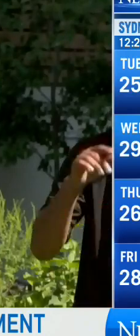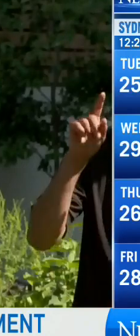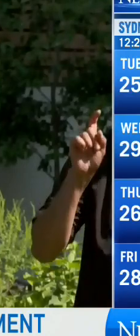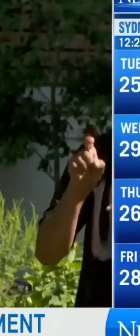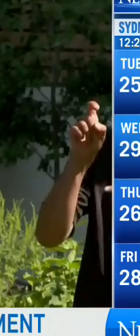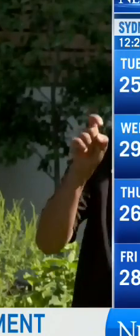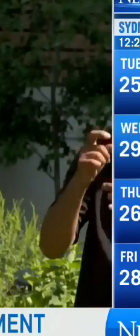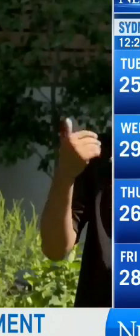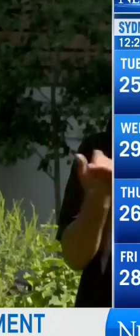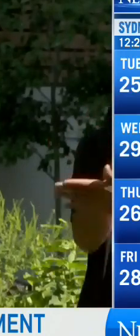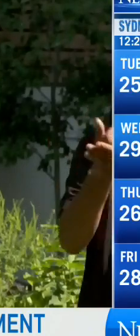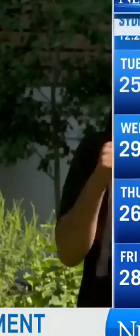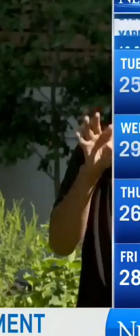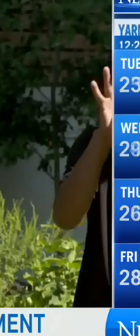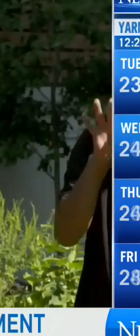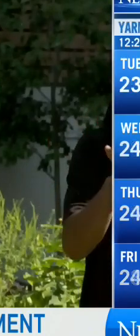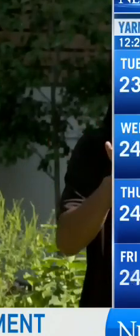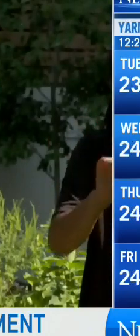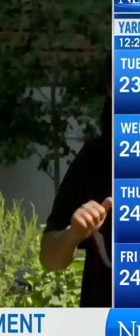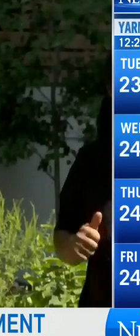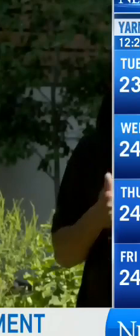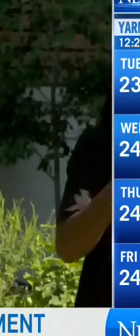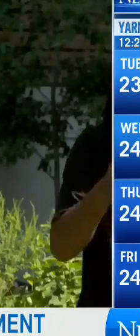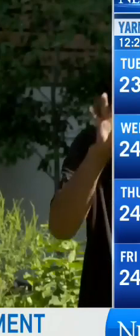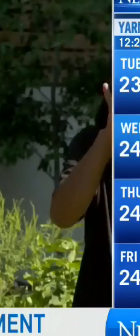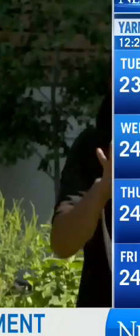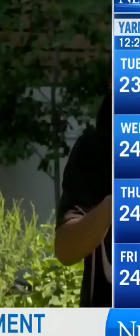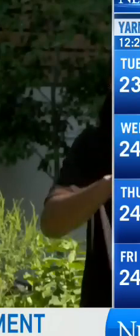immediately appoint a person that is going to